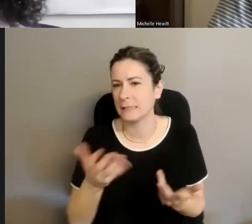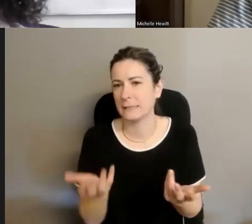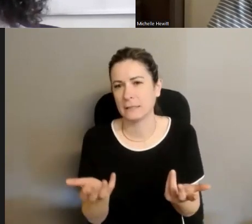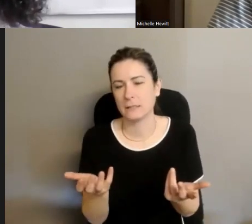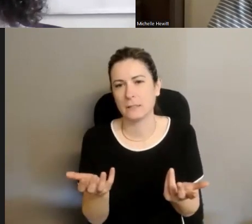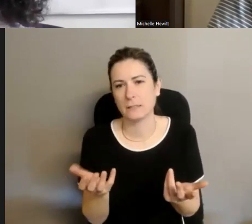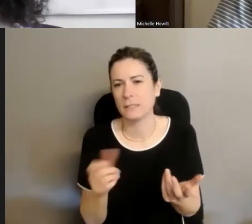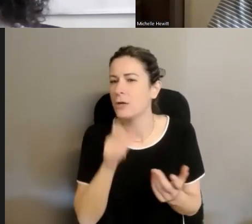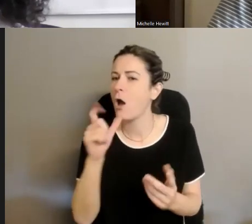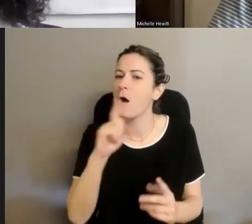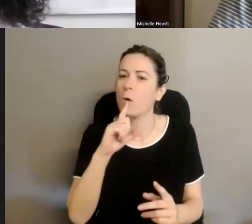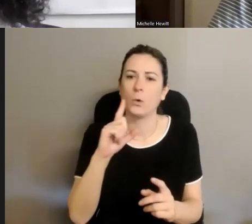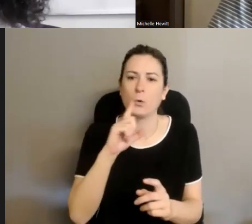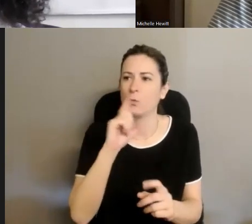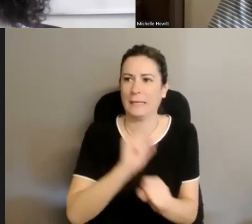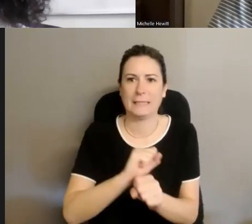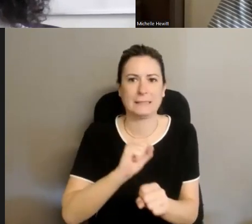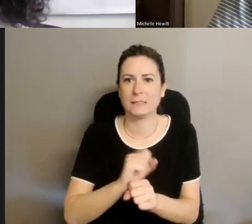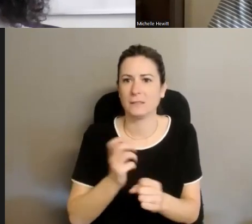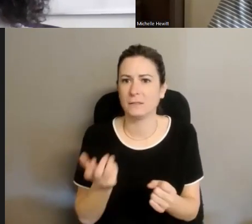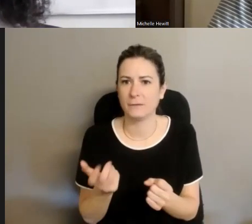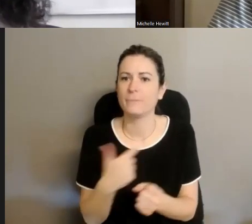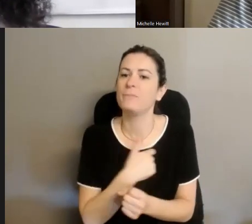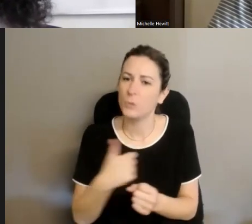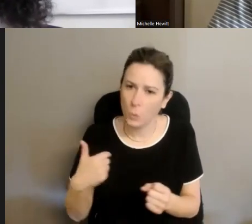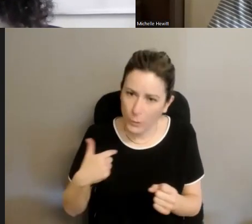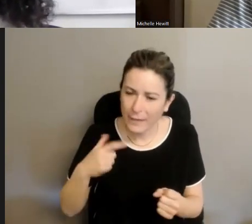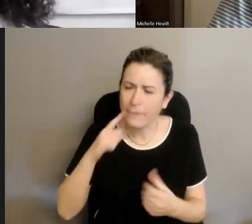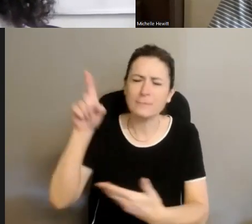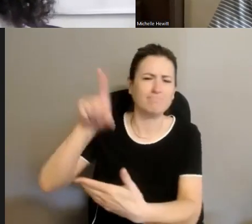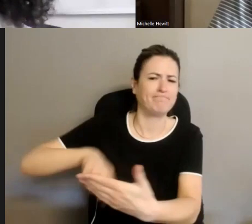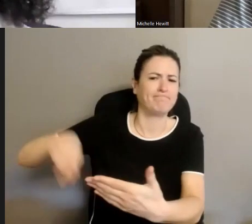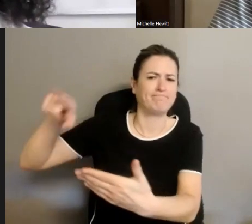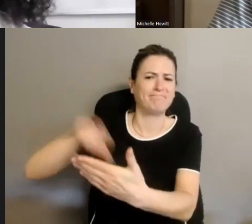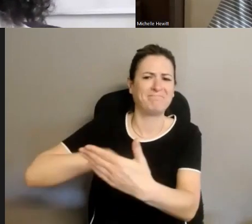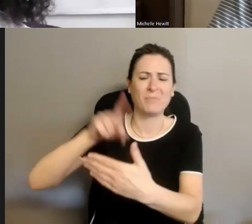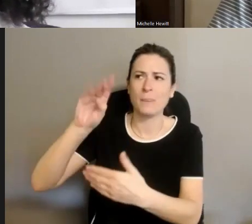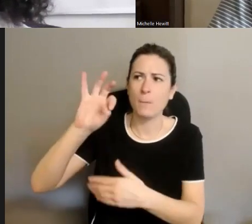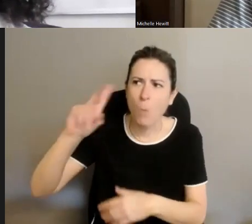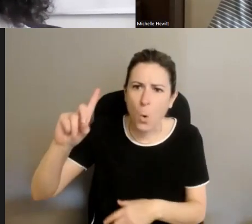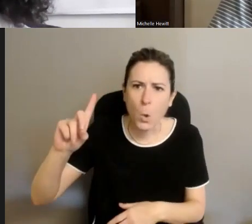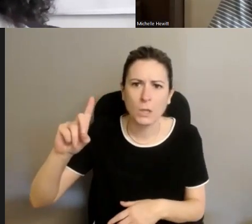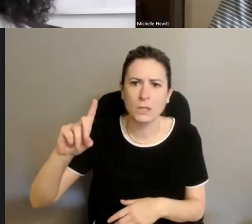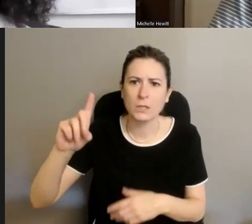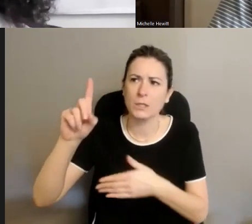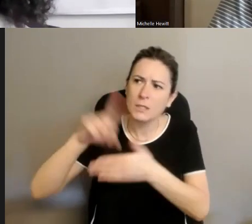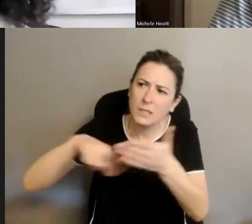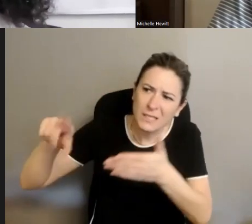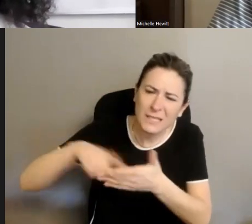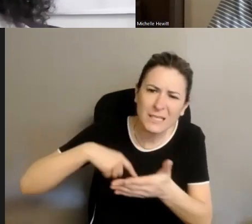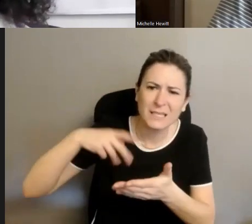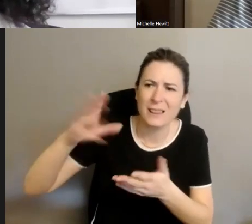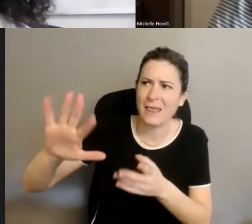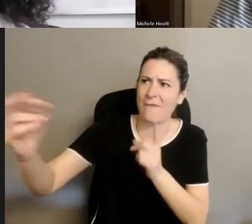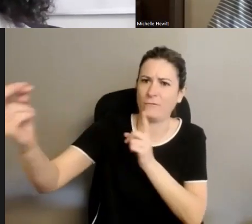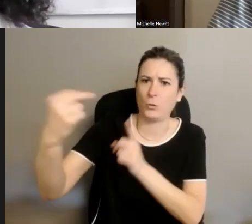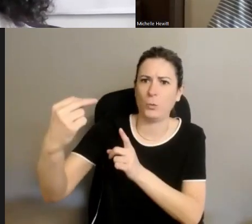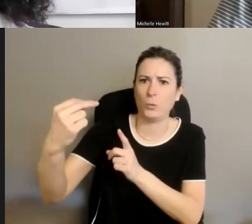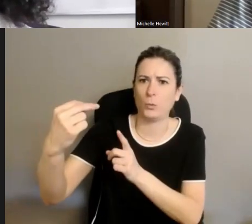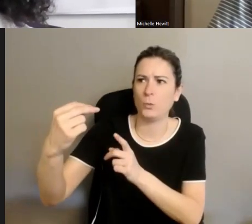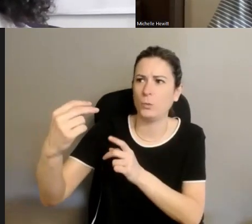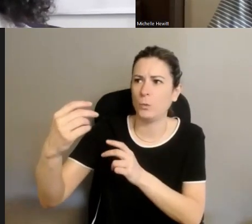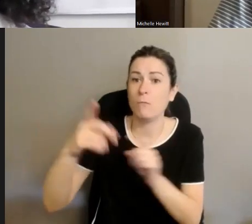question those structures. We need to question those molds, instead of expecting people with disabilities and other people with